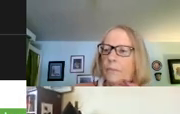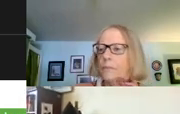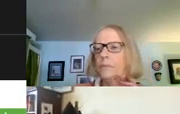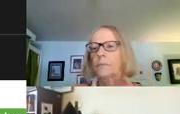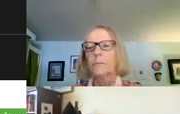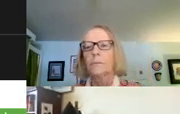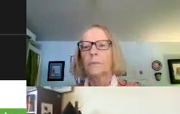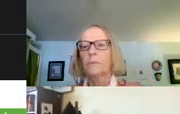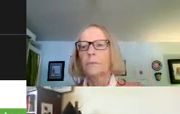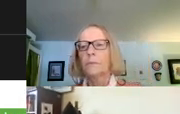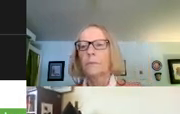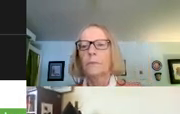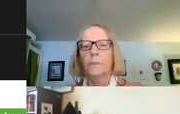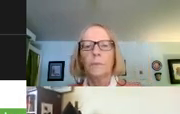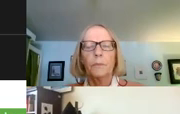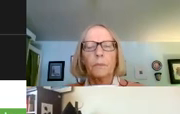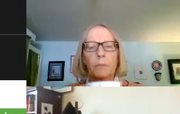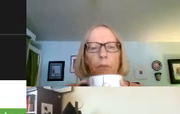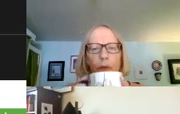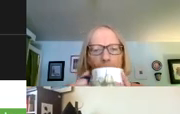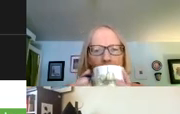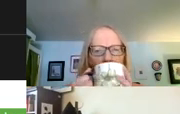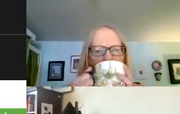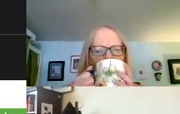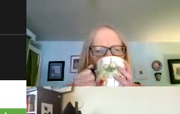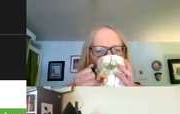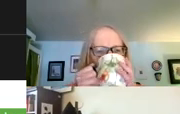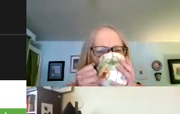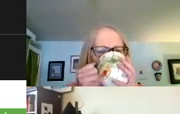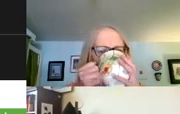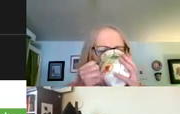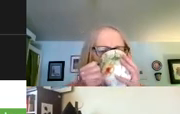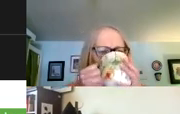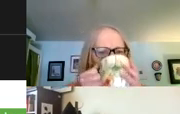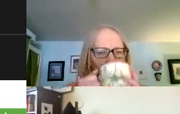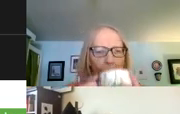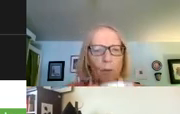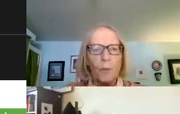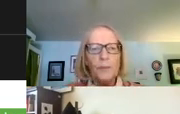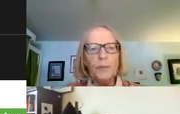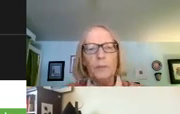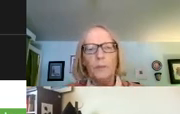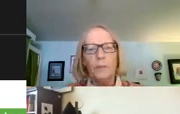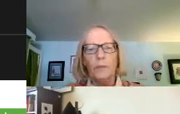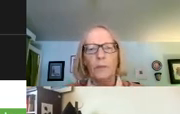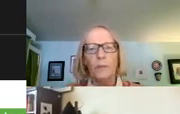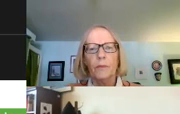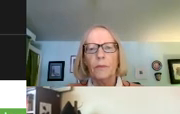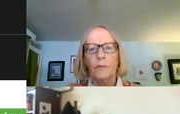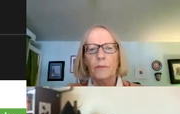risk. So a report can be received by a regional health authority, social worker, a manager, a director, or police officer as